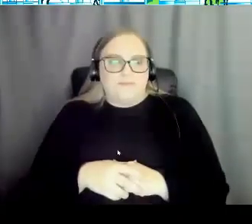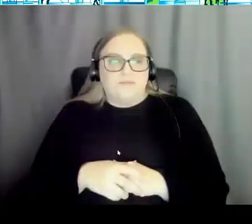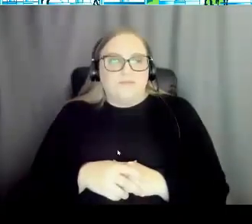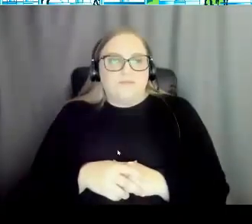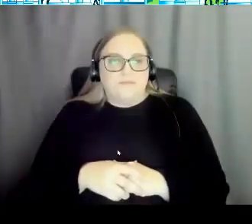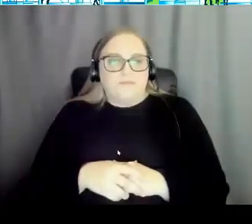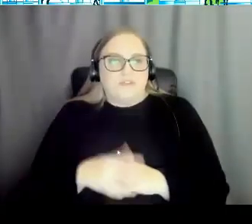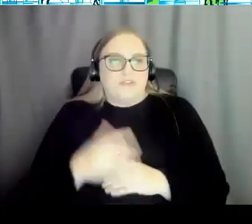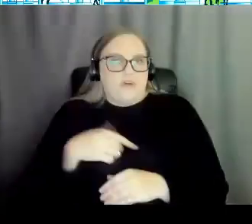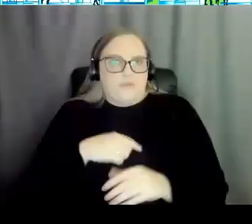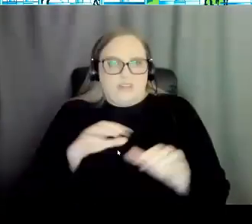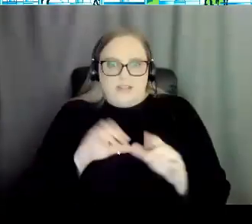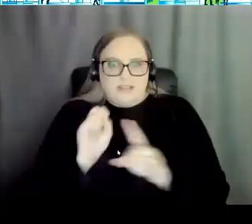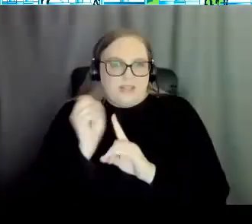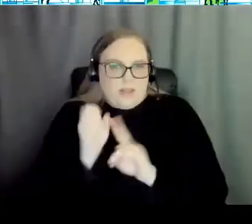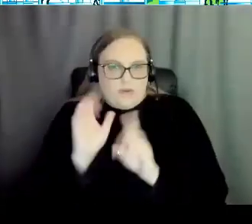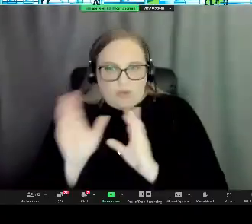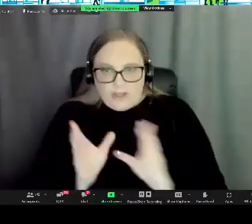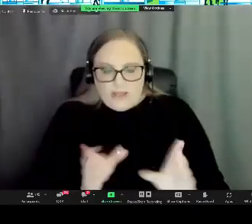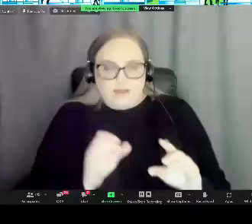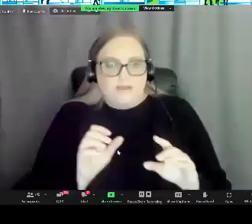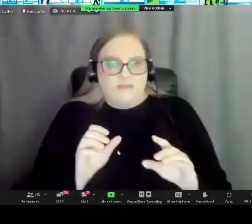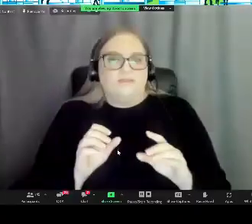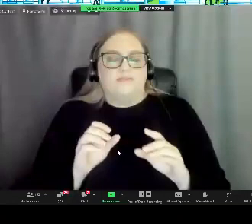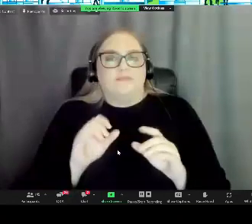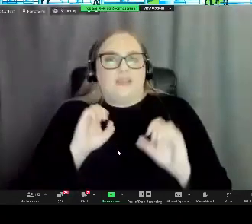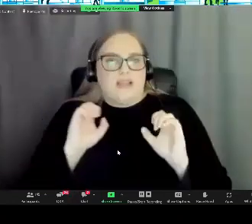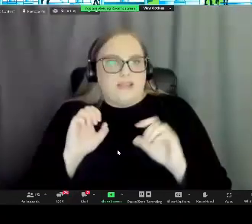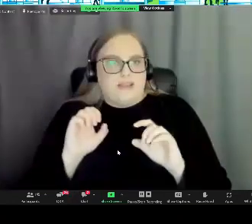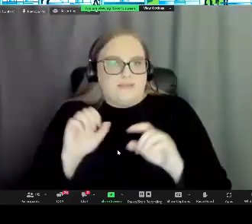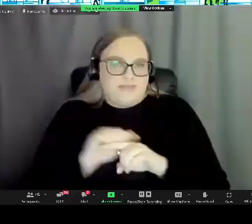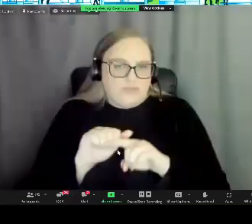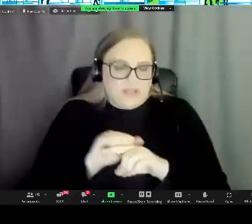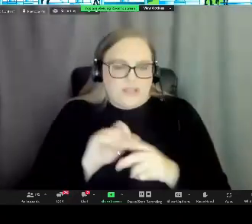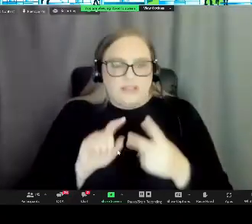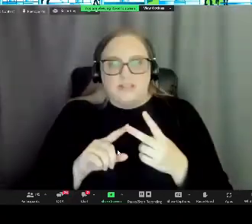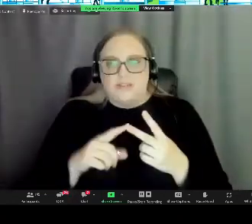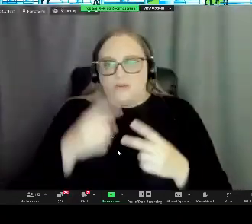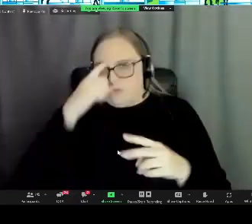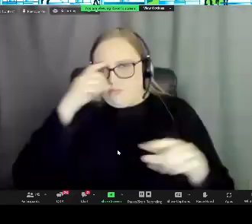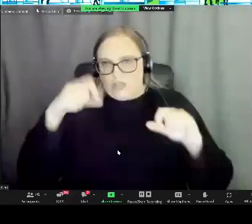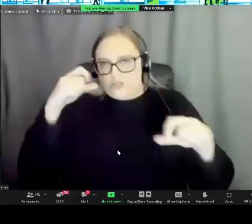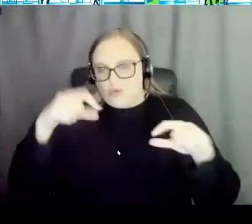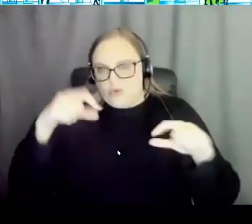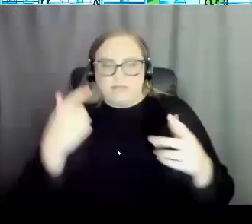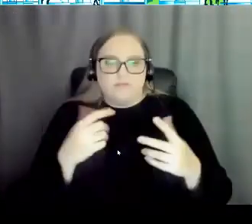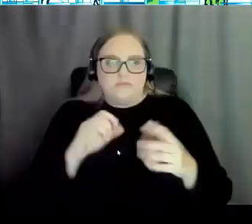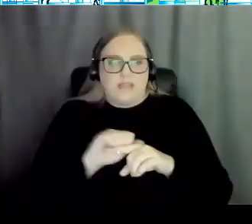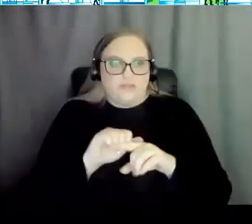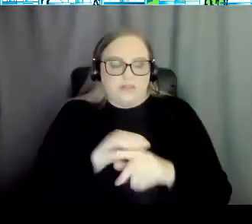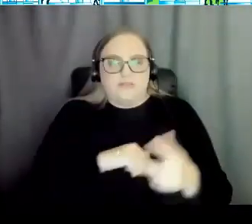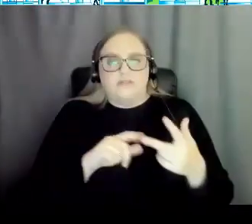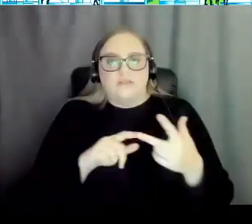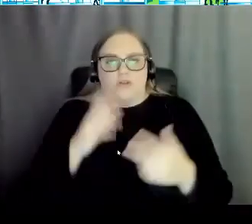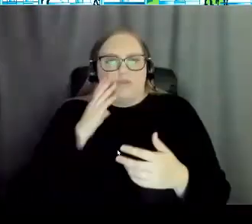sort of scenario planning exercises at this event. We've done brainstorming exercises. We've gotten to know each other, and it